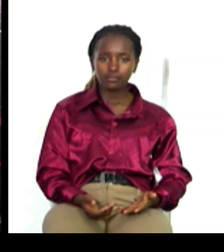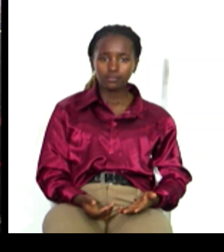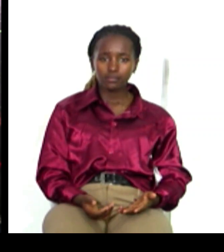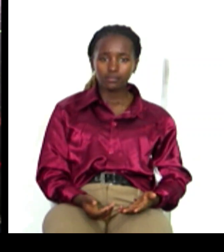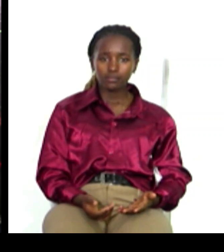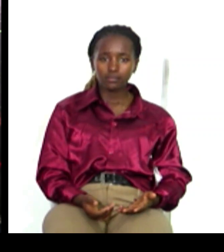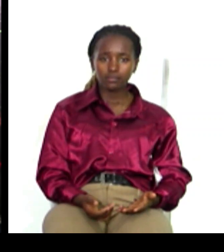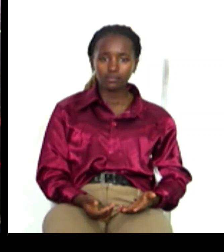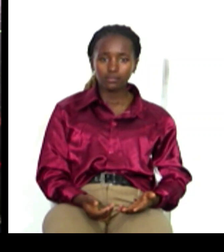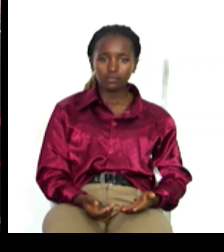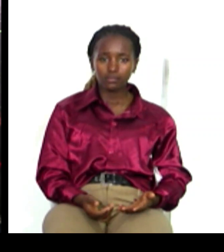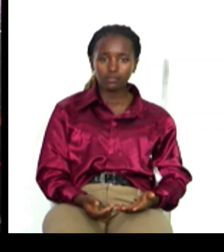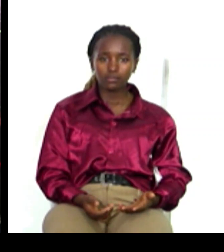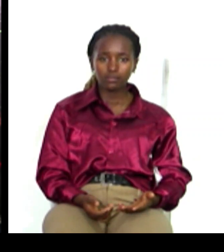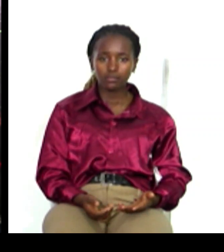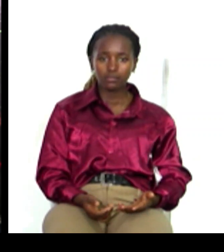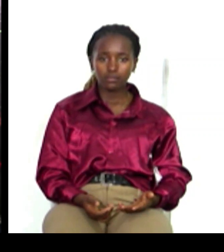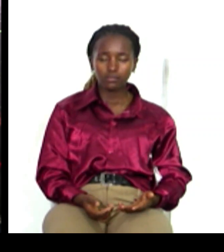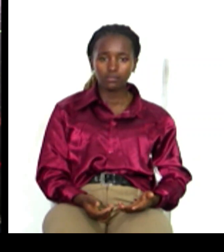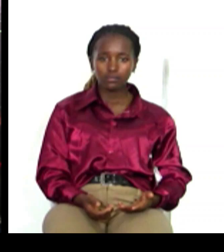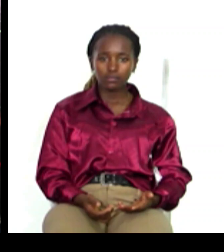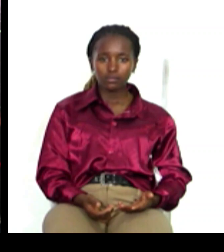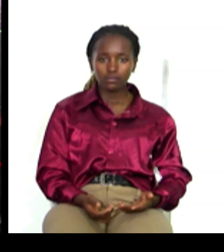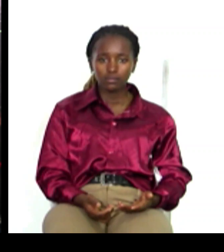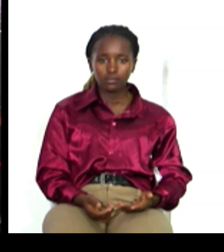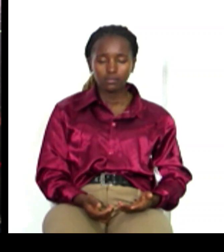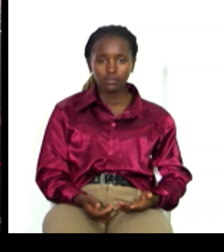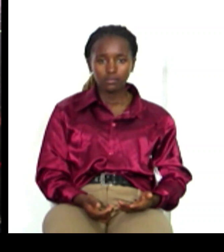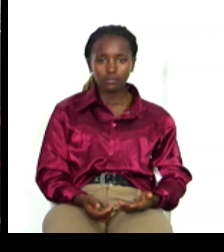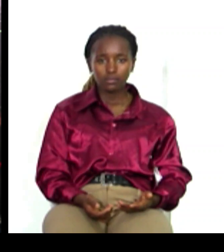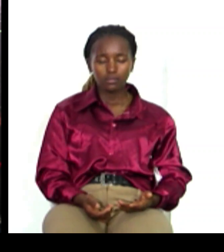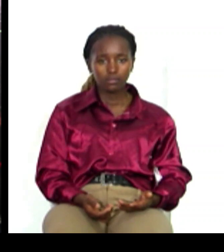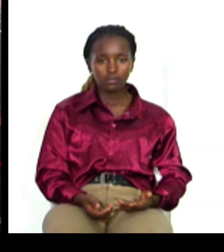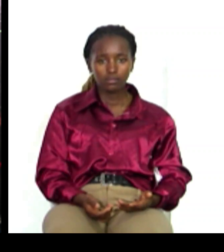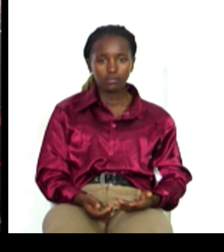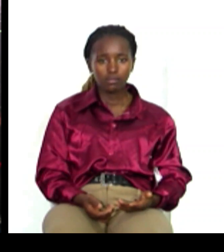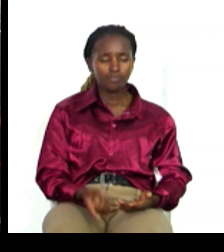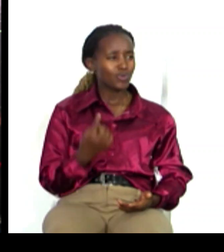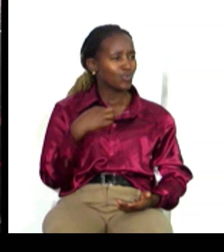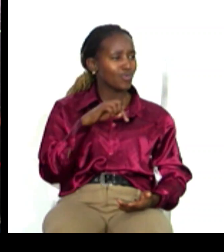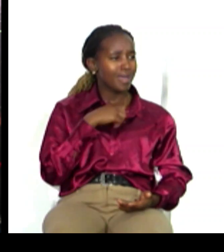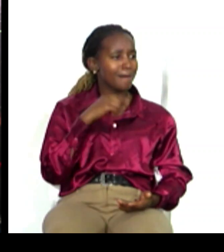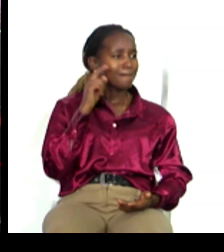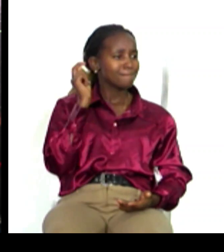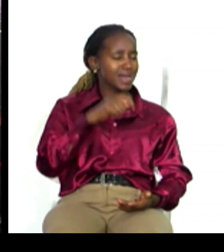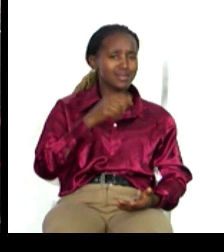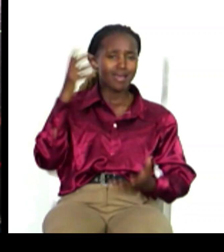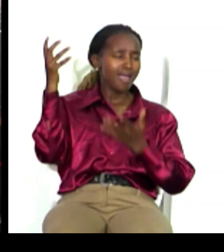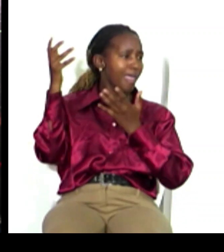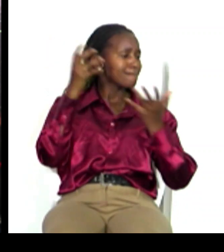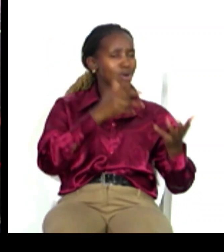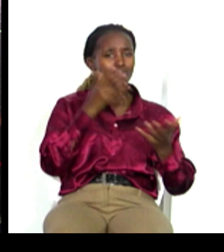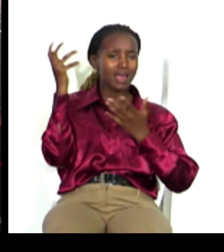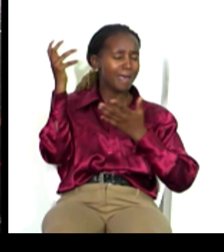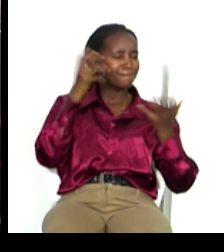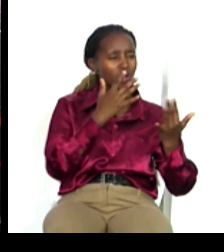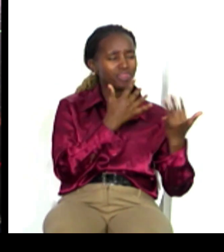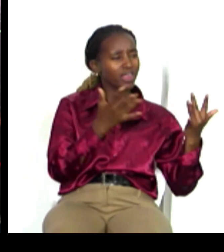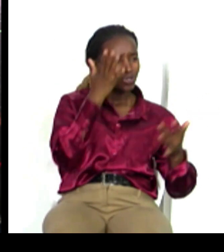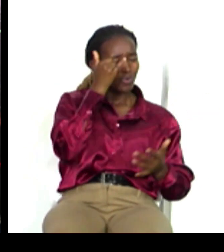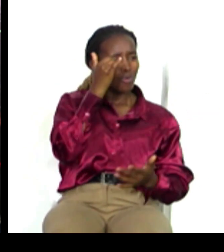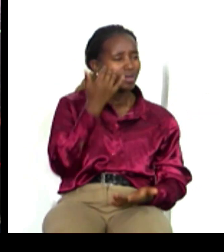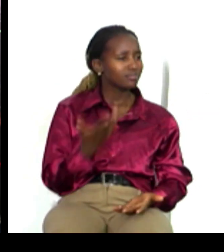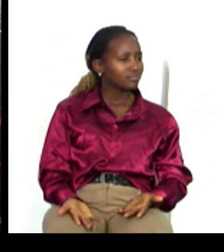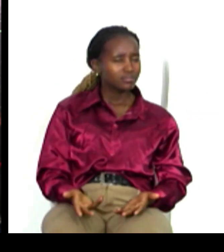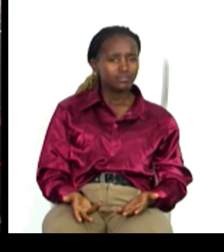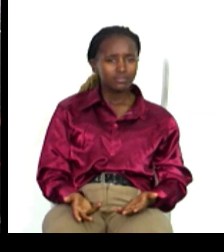soil, and you need the professional. Really, do we need to import this? Do we really